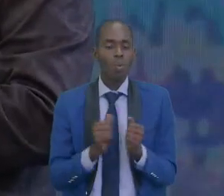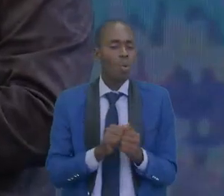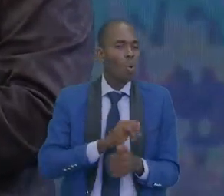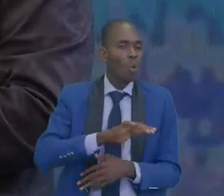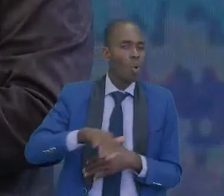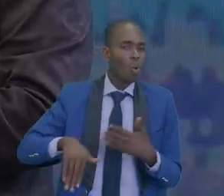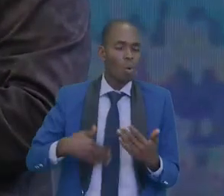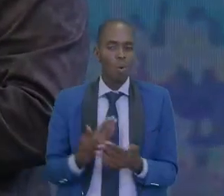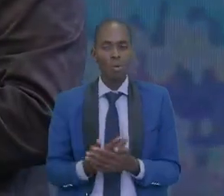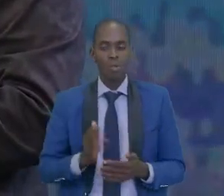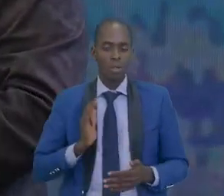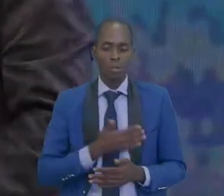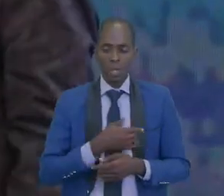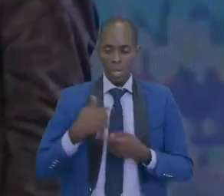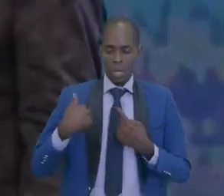before God,